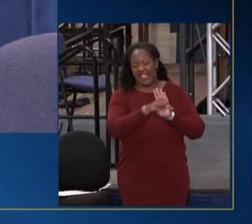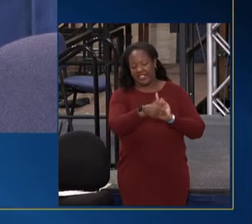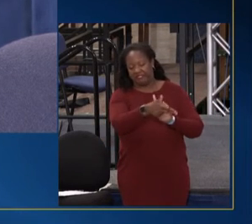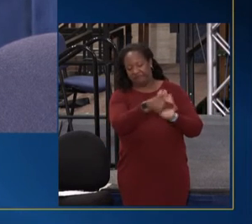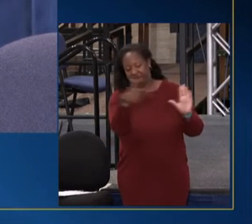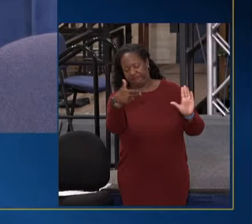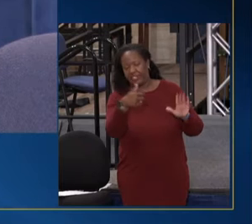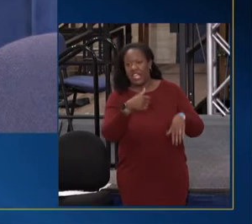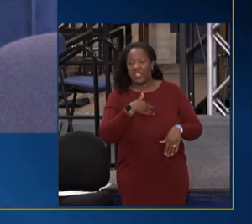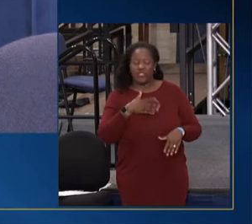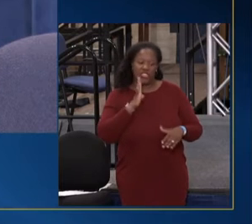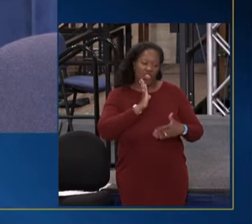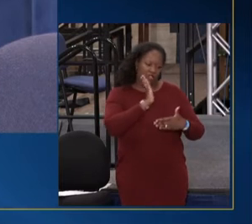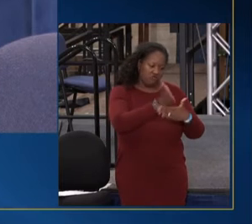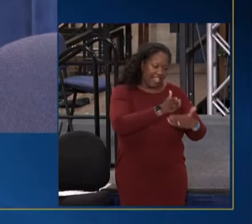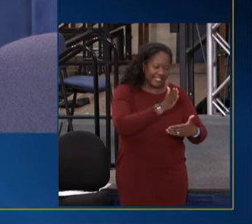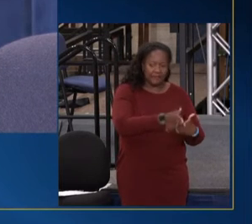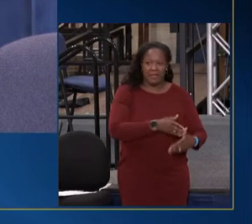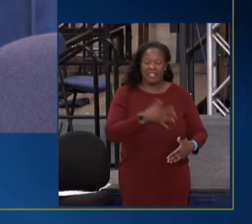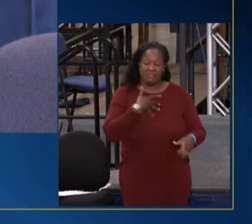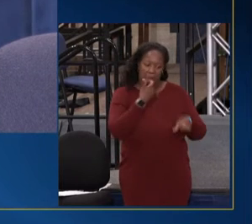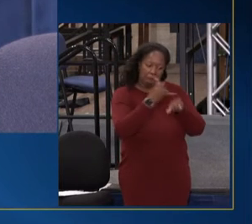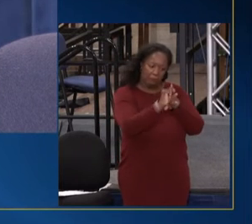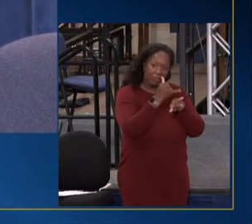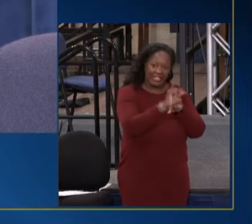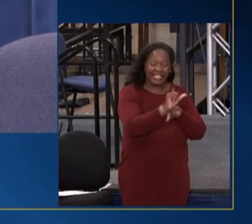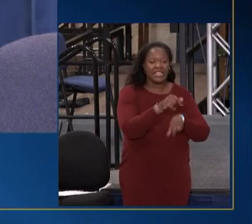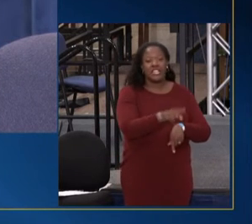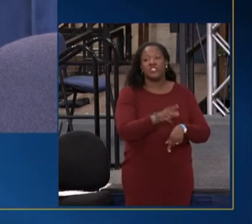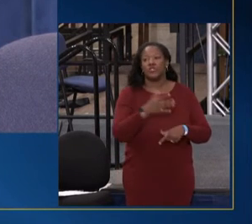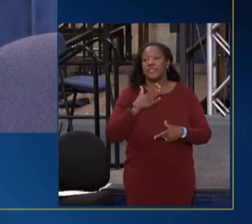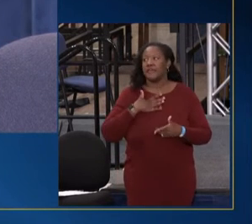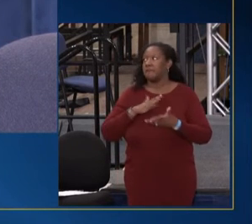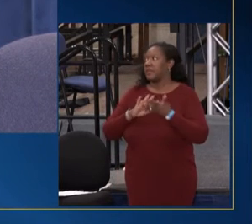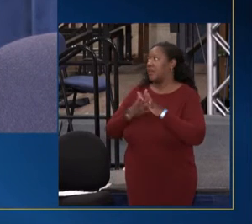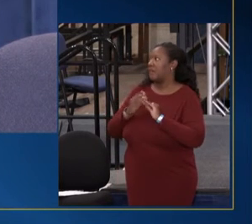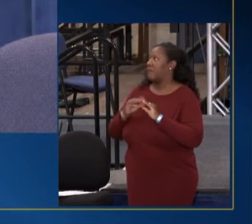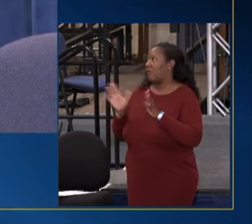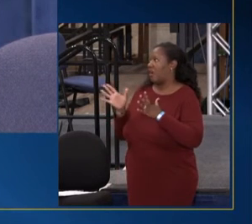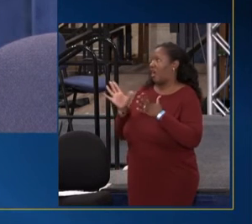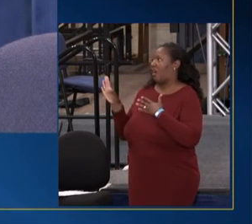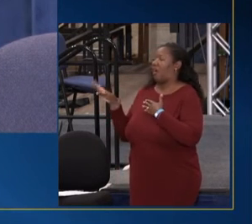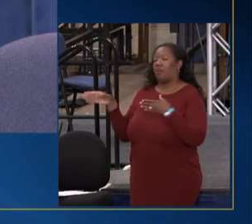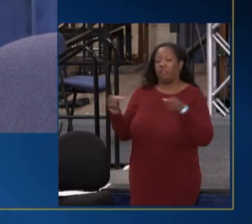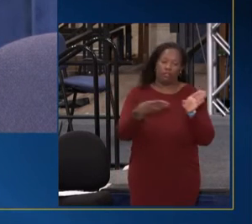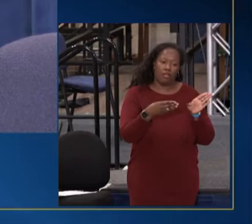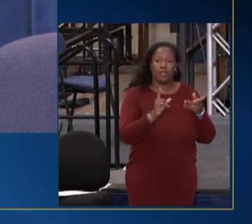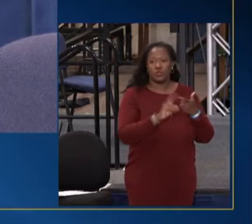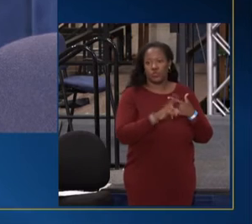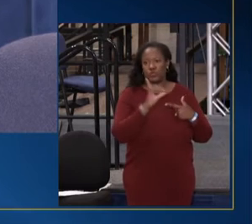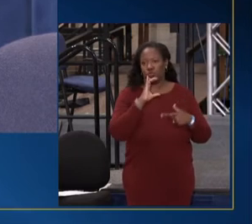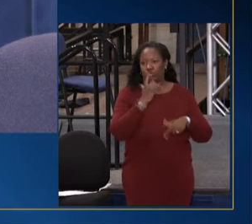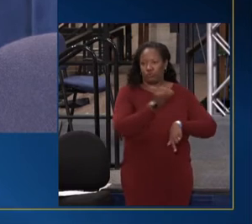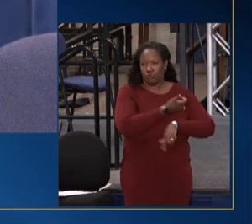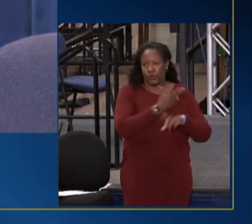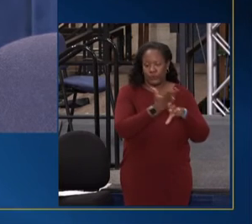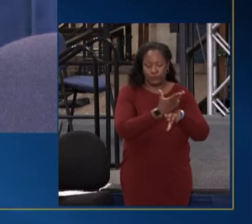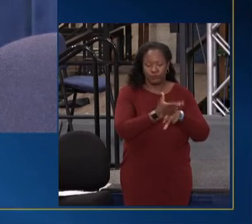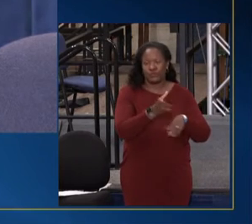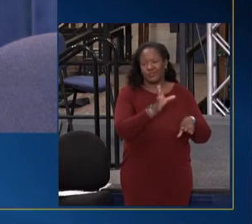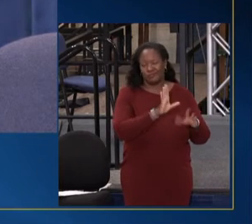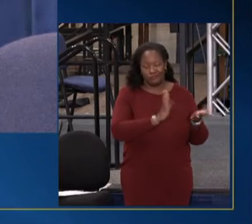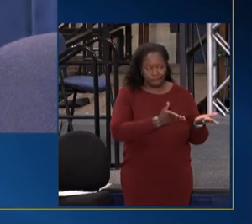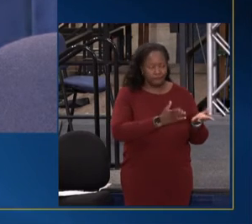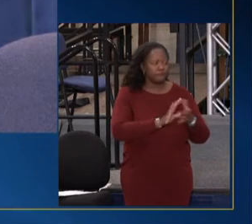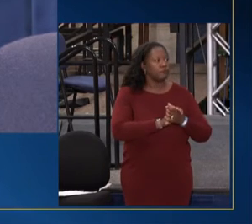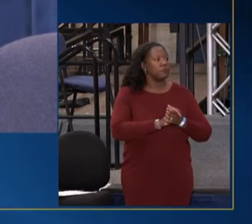that LGBTQI people face that makes them more susceptible to the behavioral health conditions. I also want to emphasize that